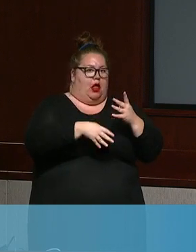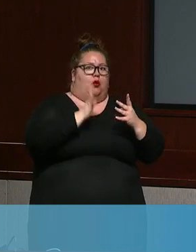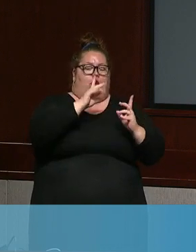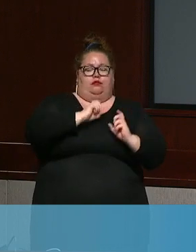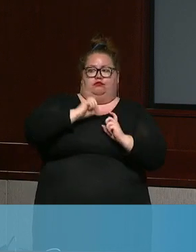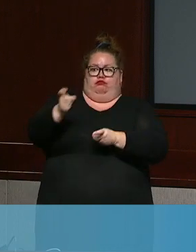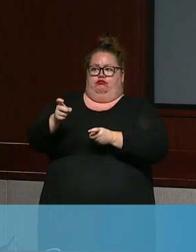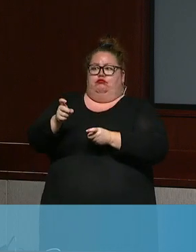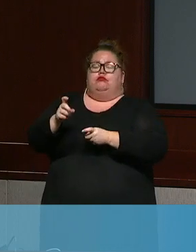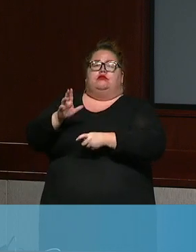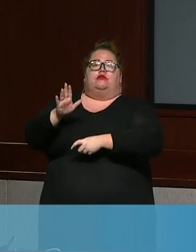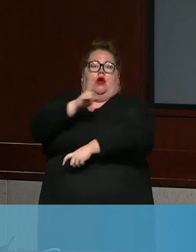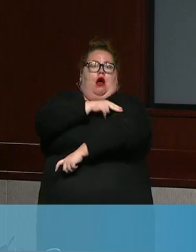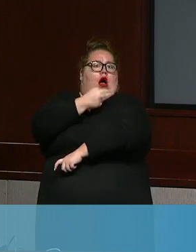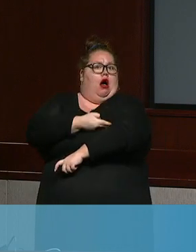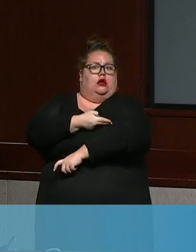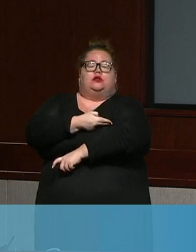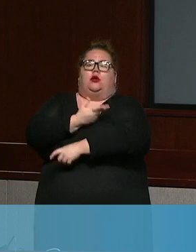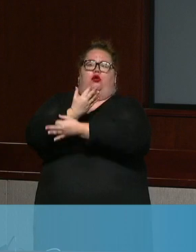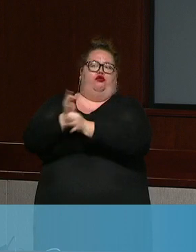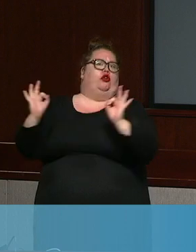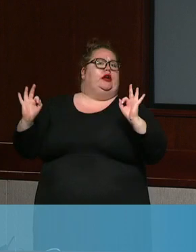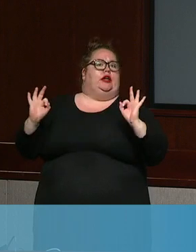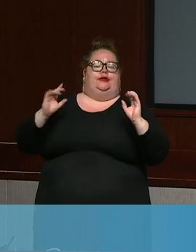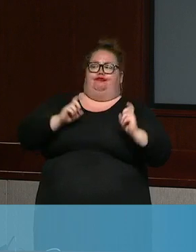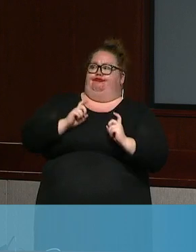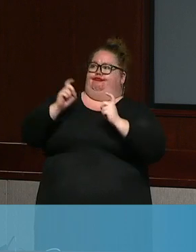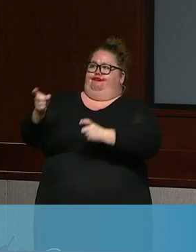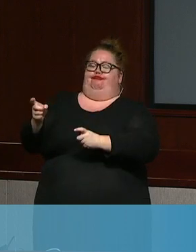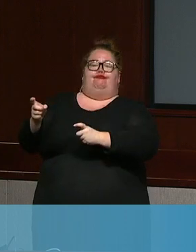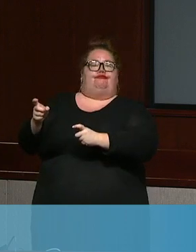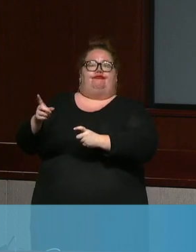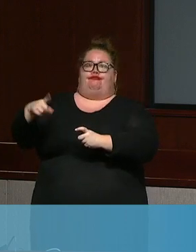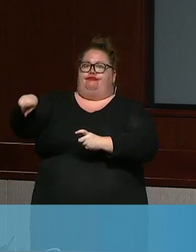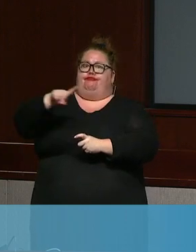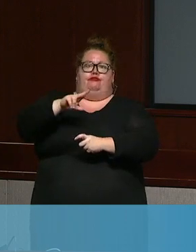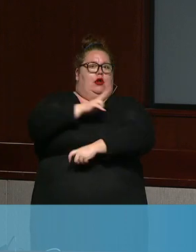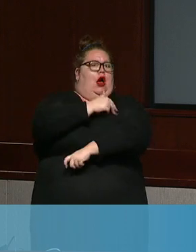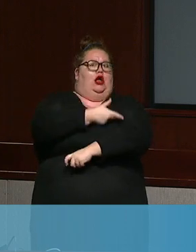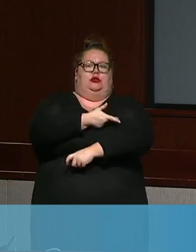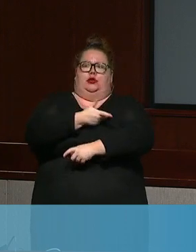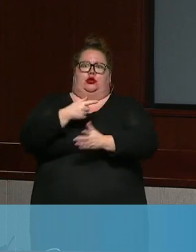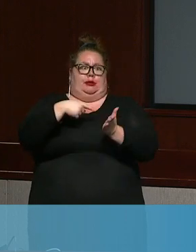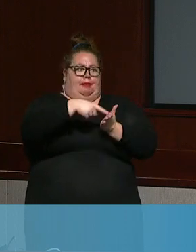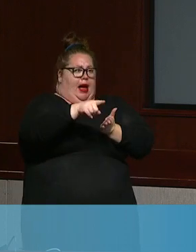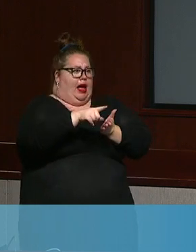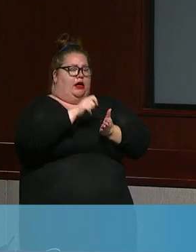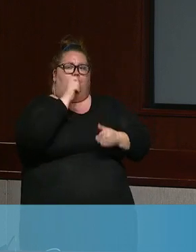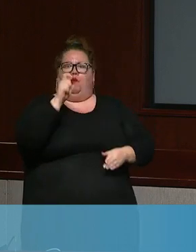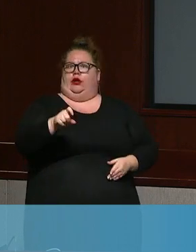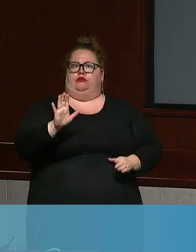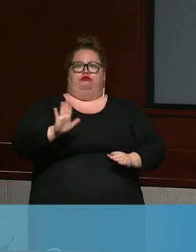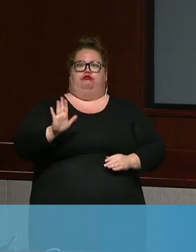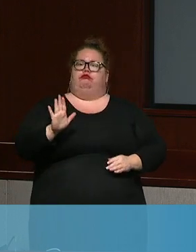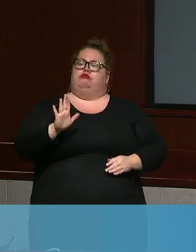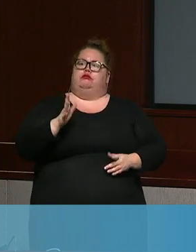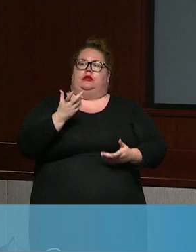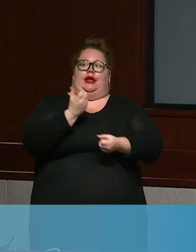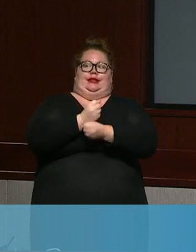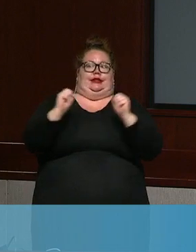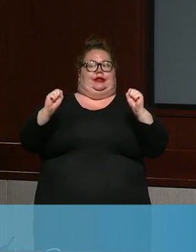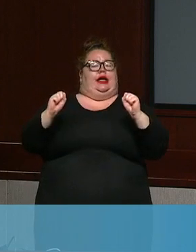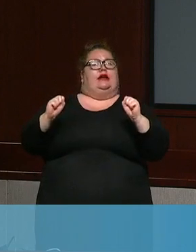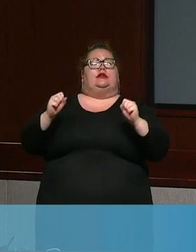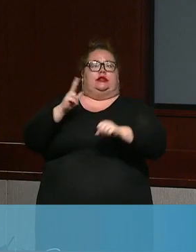hospitals here in Kern County. And that's right, there's no cost to the hospitals. This goes straight to them. It saves the lives of patients, and we don't have